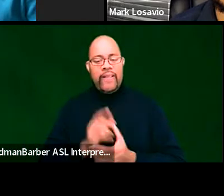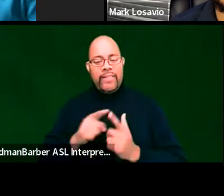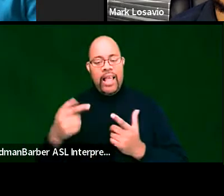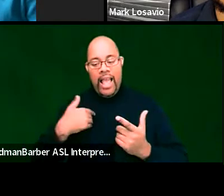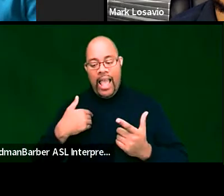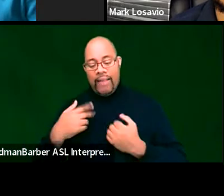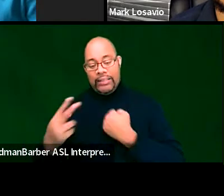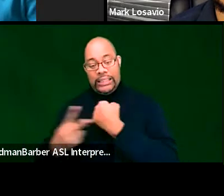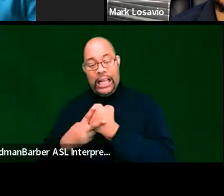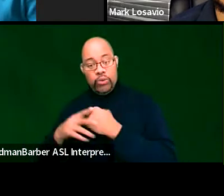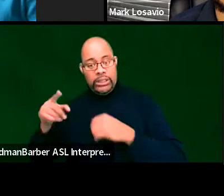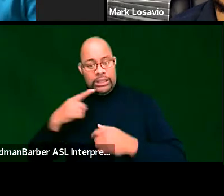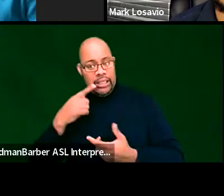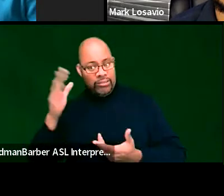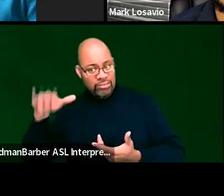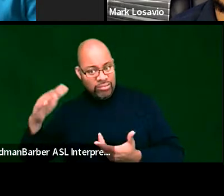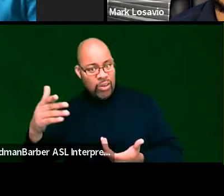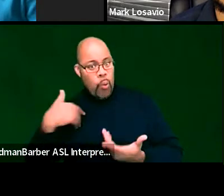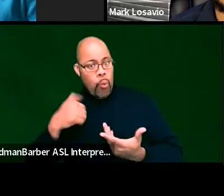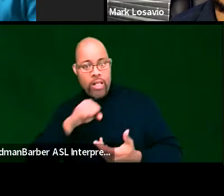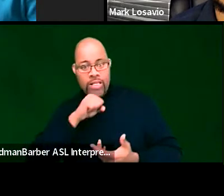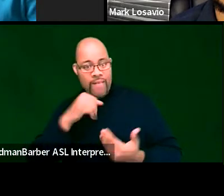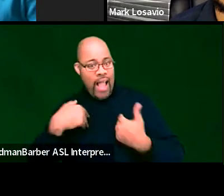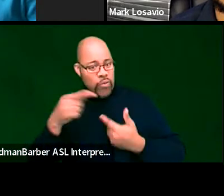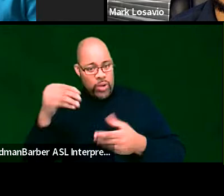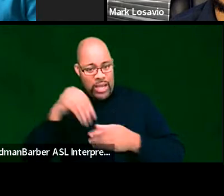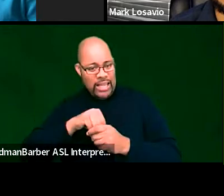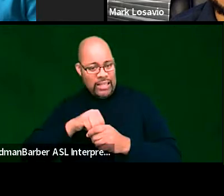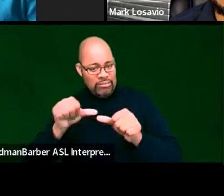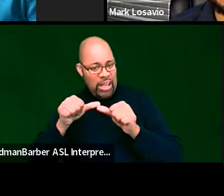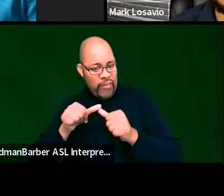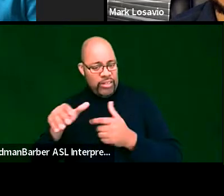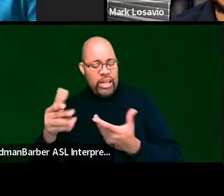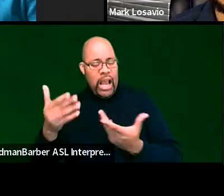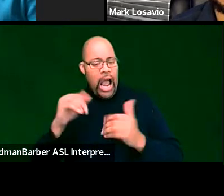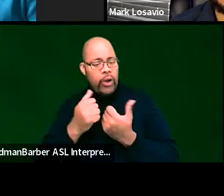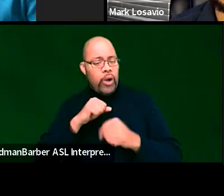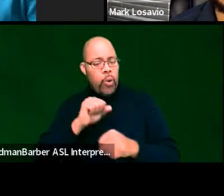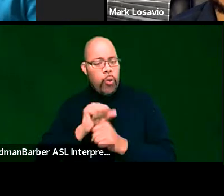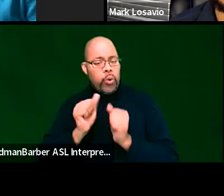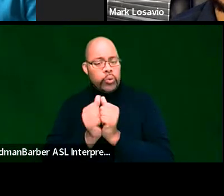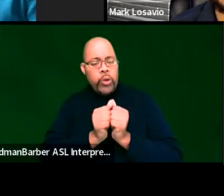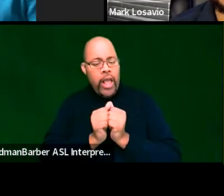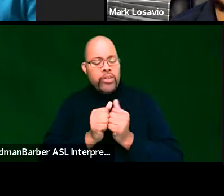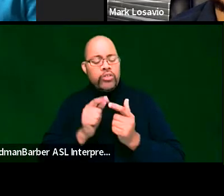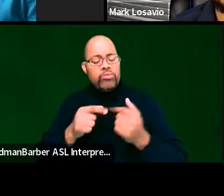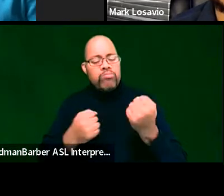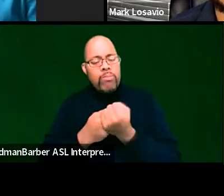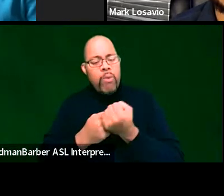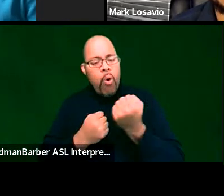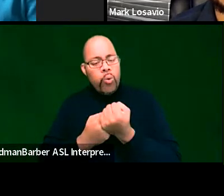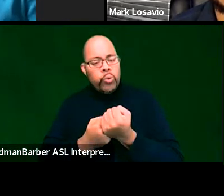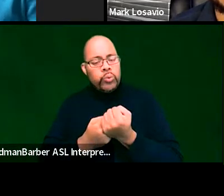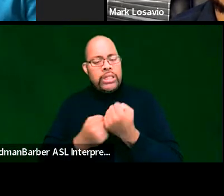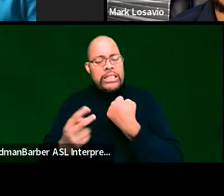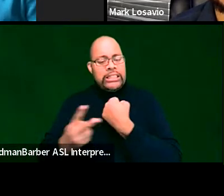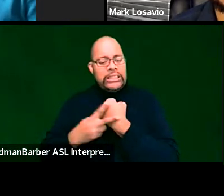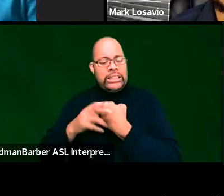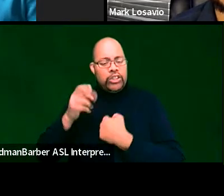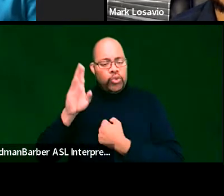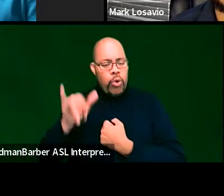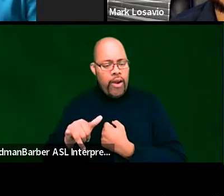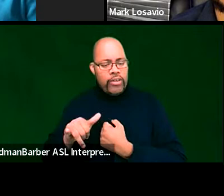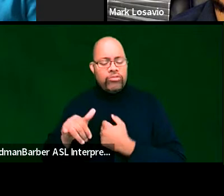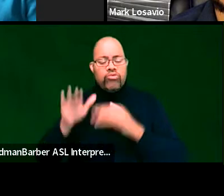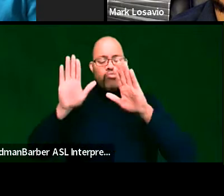have Sanctuaries saying, hey, we would love to have you in the sanctuary. So how can we work together to promote Sanctuaries as a great